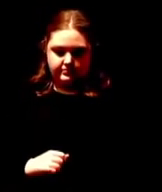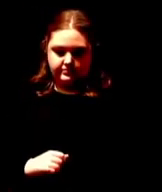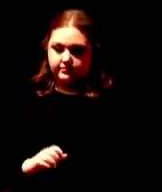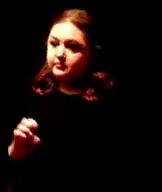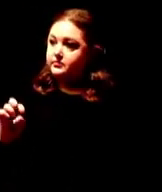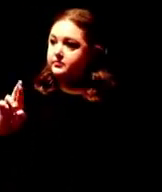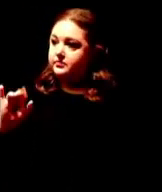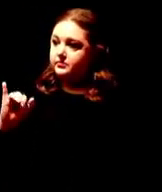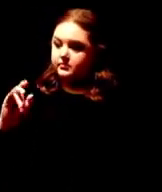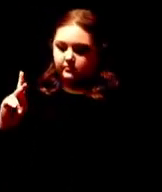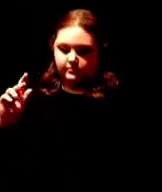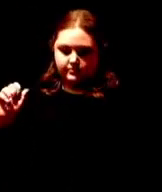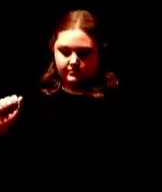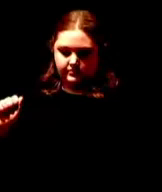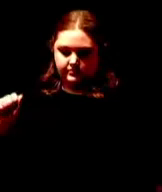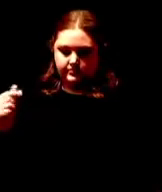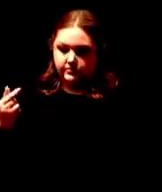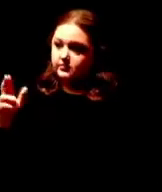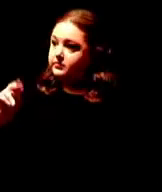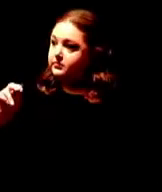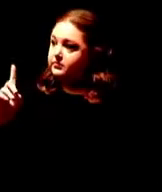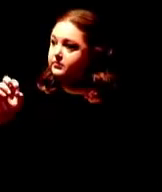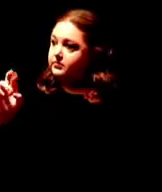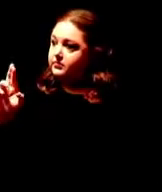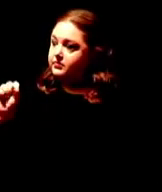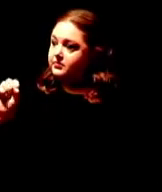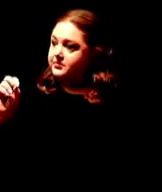Erica Gunderson.